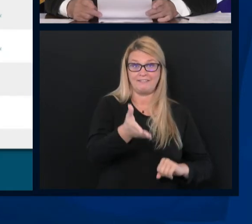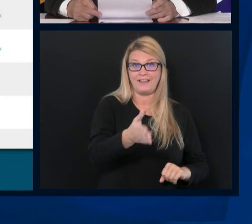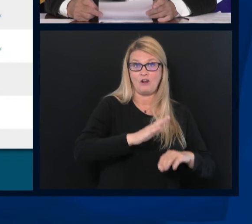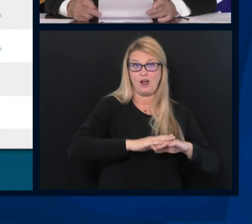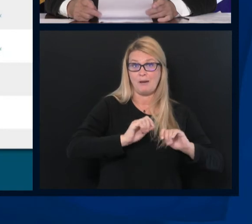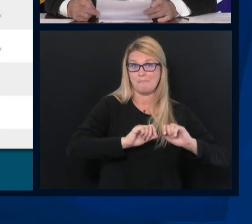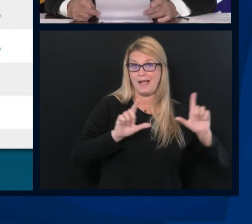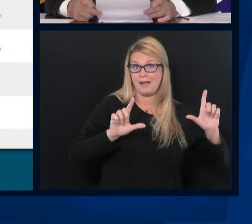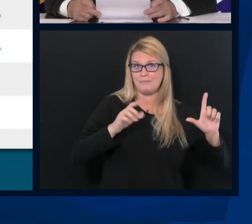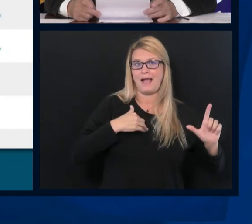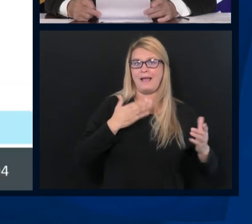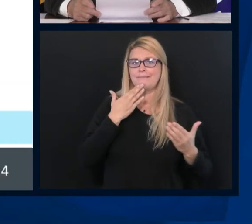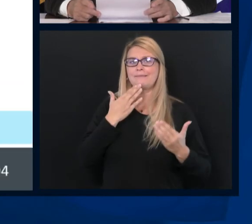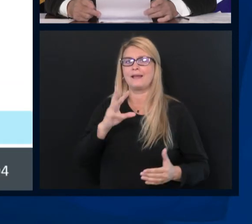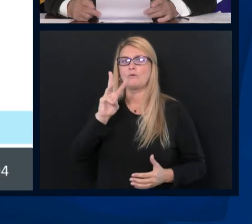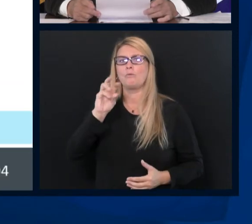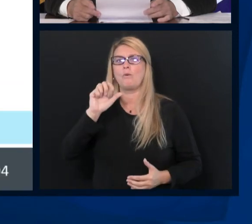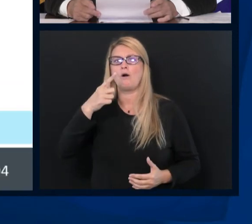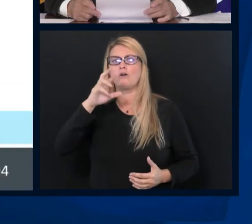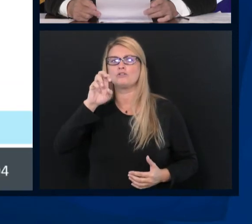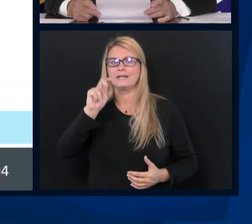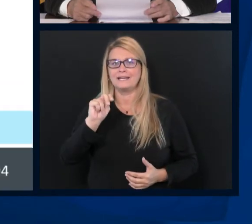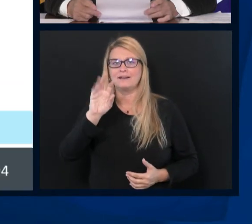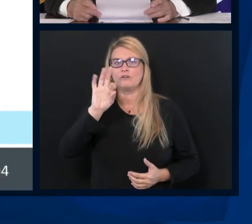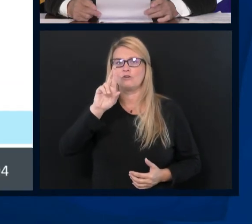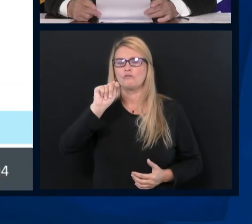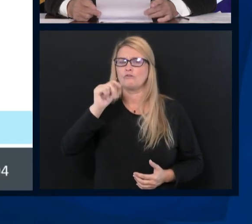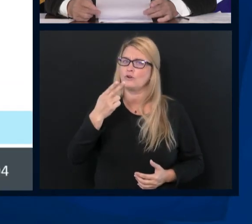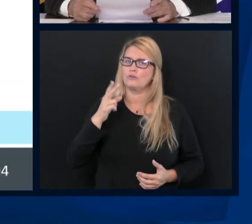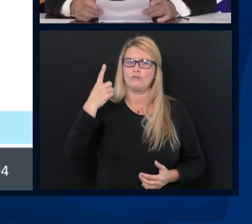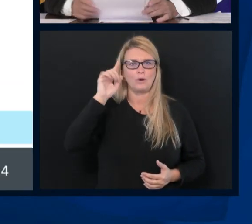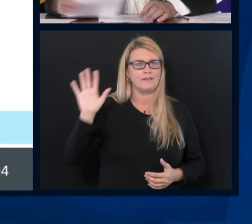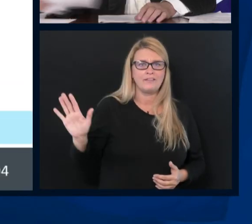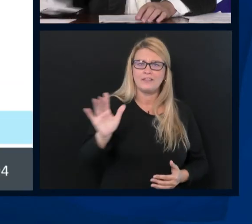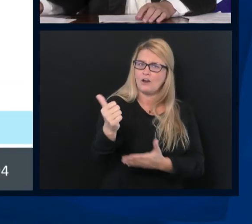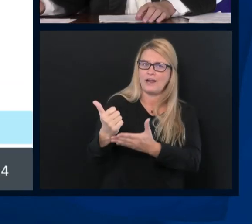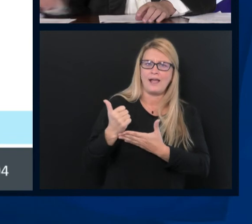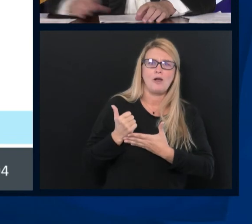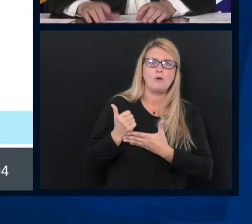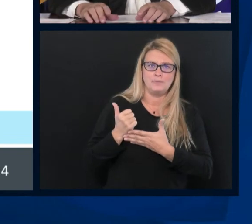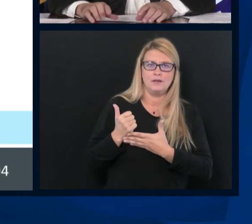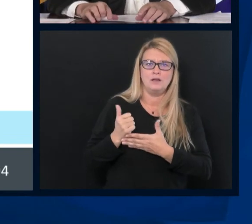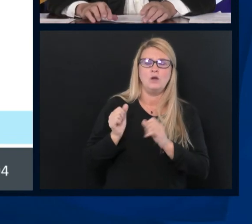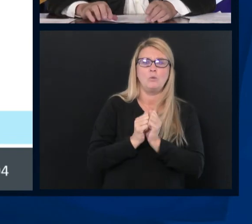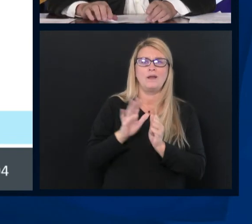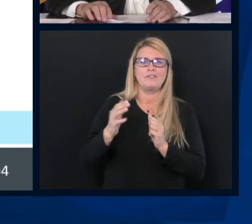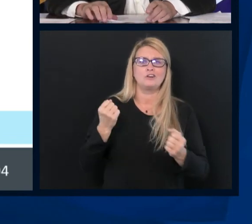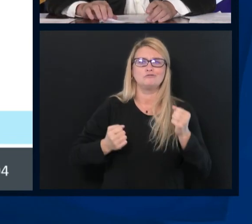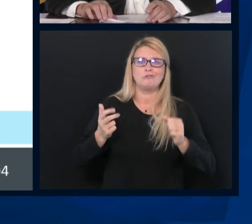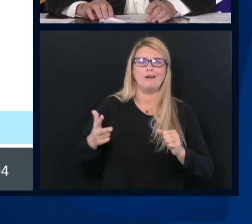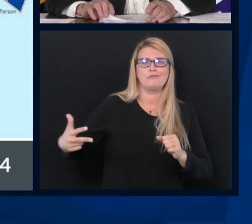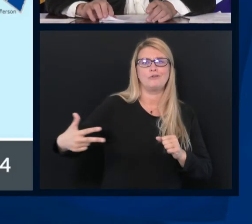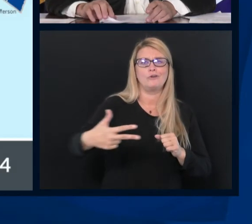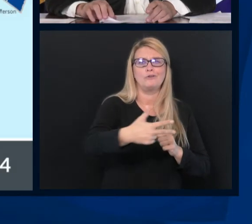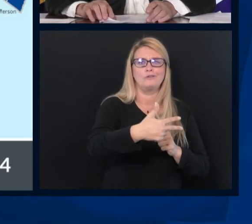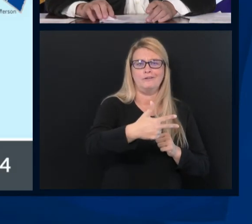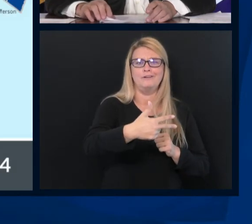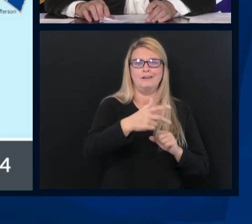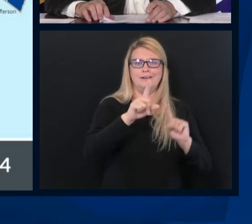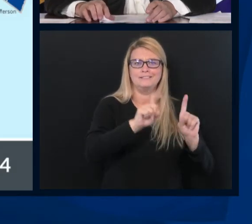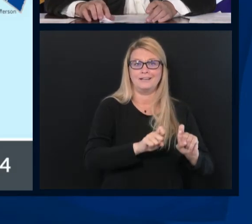thank Walgreens and Fruth for all that they're doing and at our drive-through pharmacy testing. They've done great